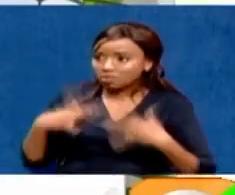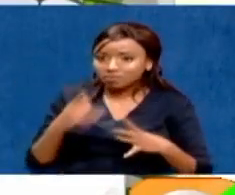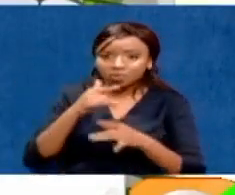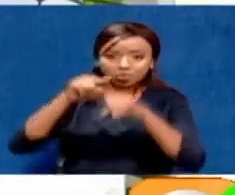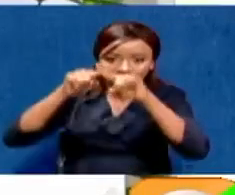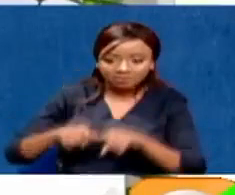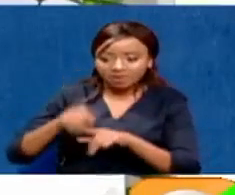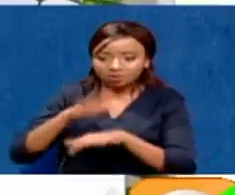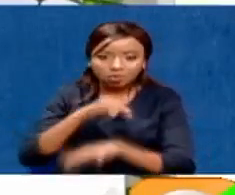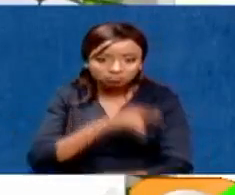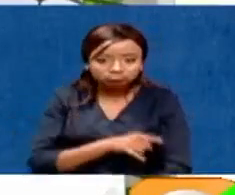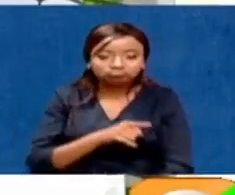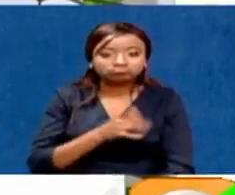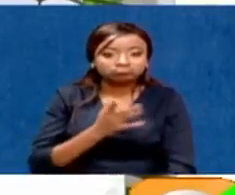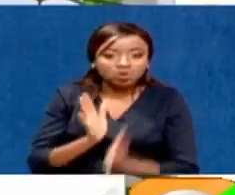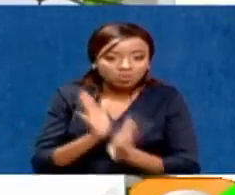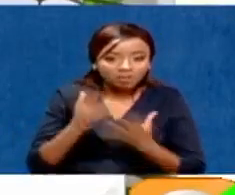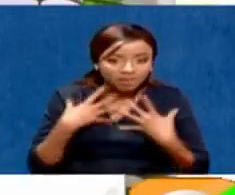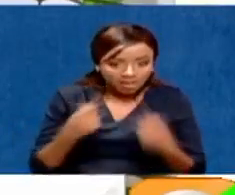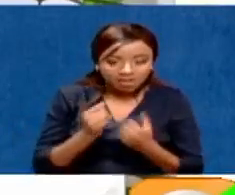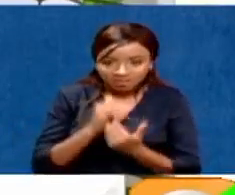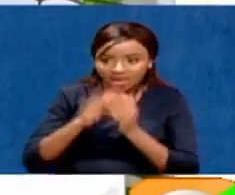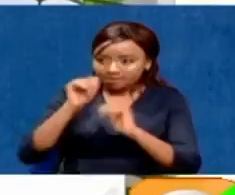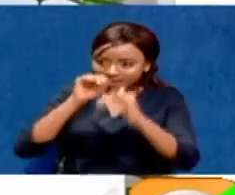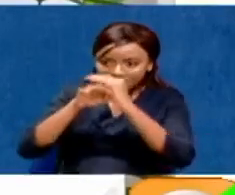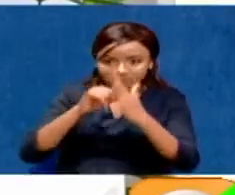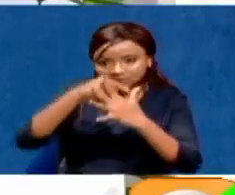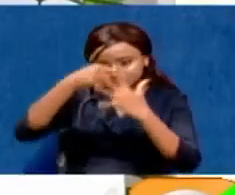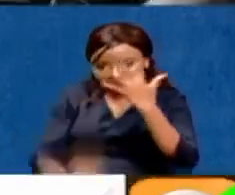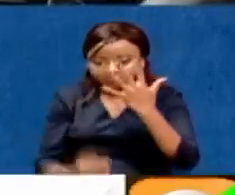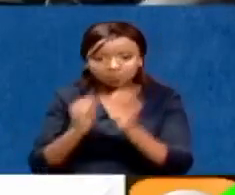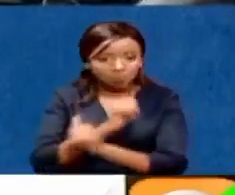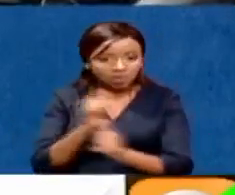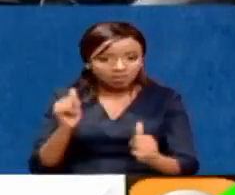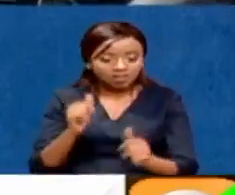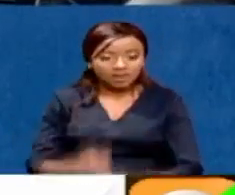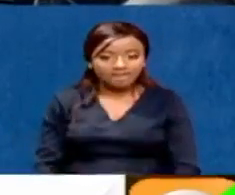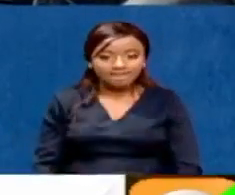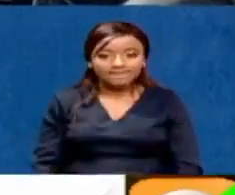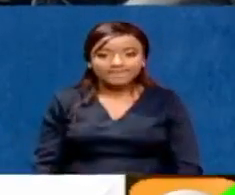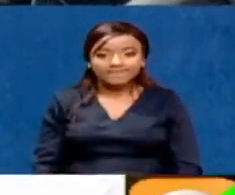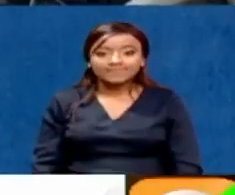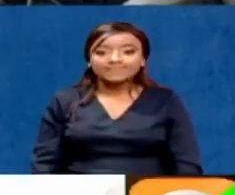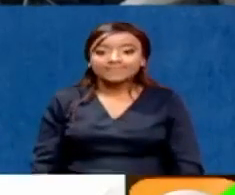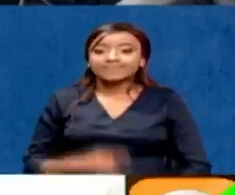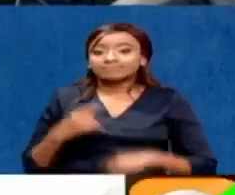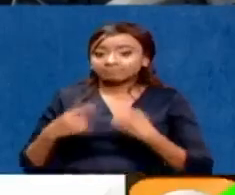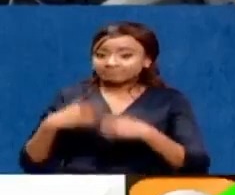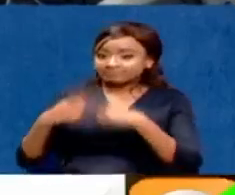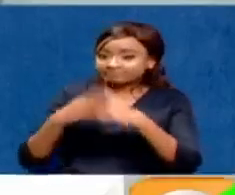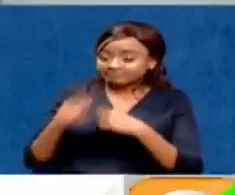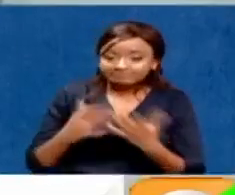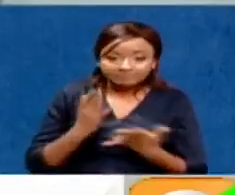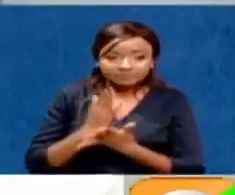are dependent on the public health care have access to these things on time. In a continent plagued